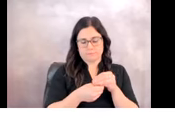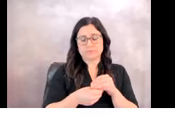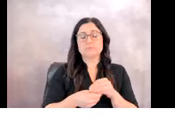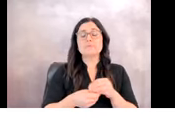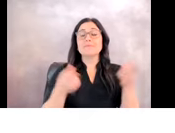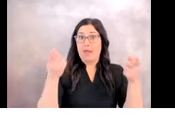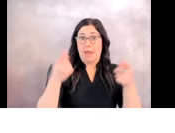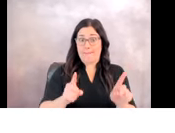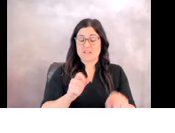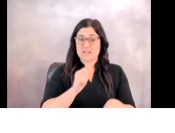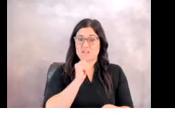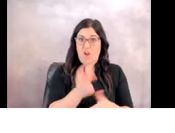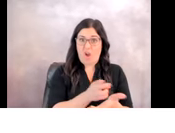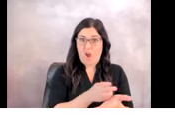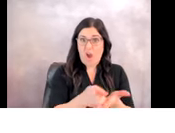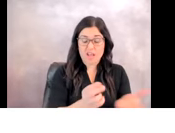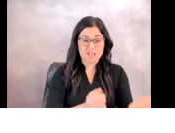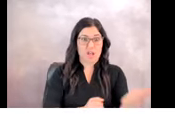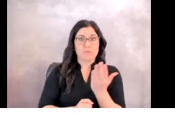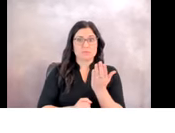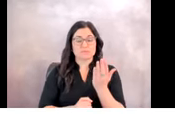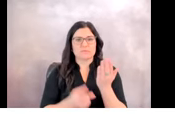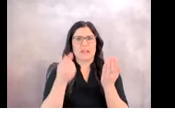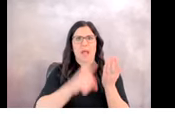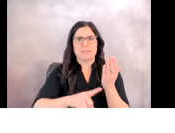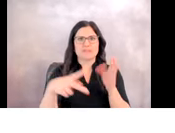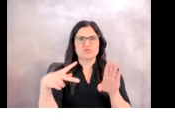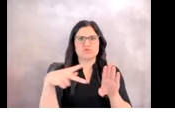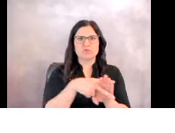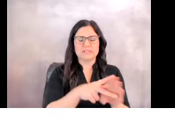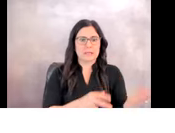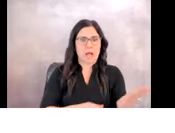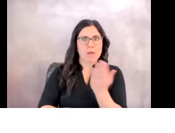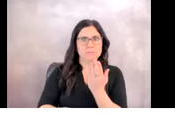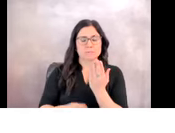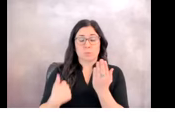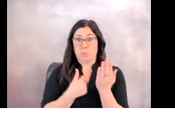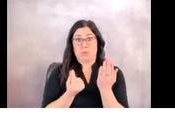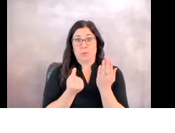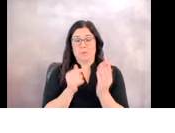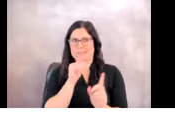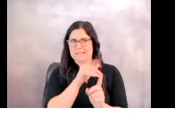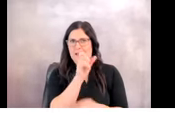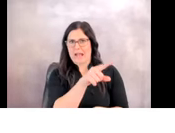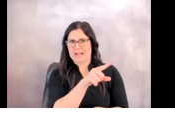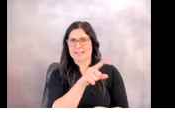dishonesty infractions come to the office, students will admit their fault. They will be honest about